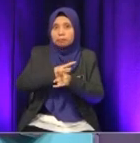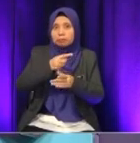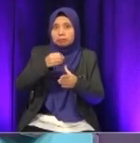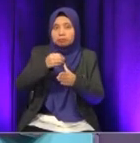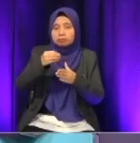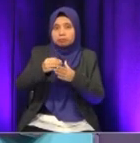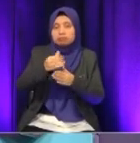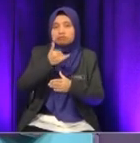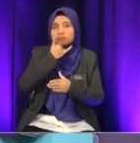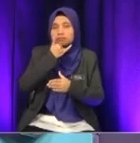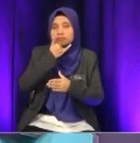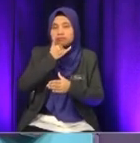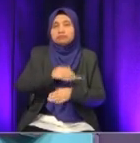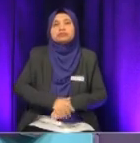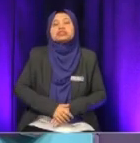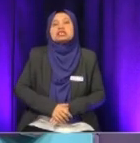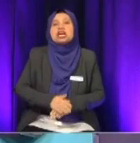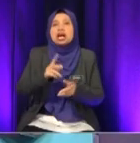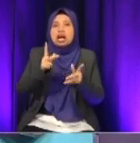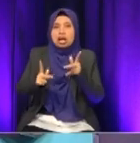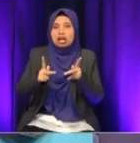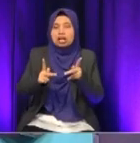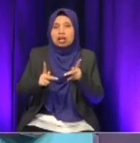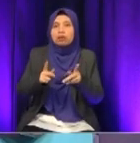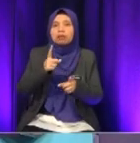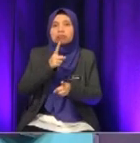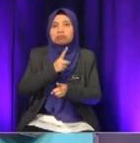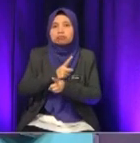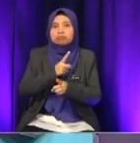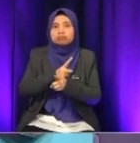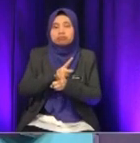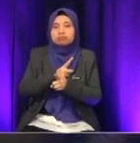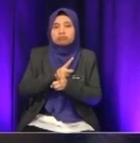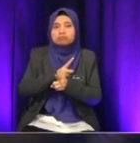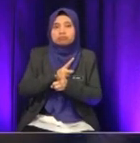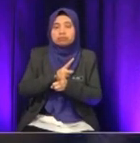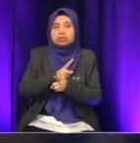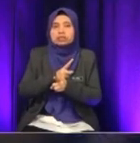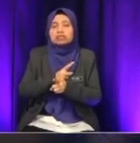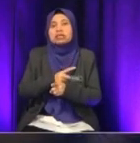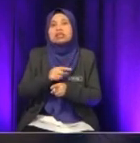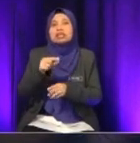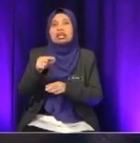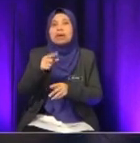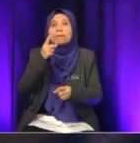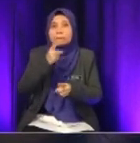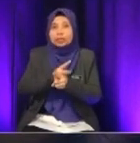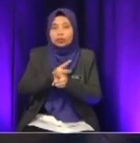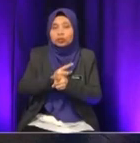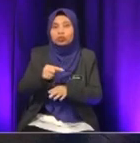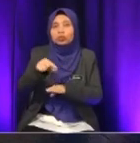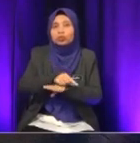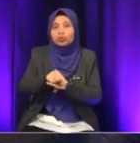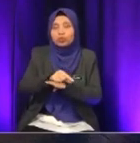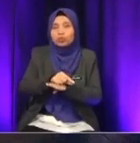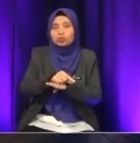is wrong, they're going to put up their red card. But if they think that the definition is correct, they're going to put up the green card. Okay. But I will need your